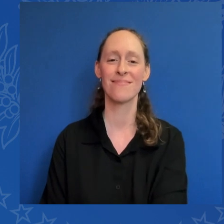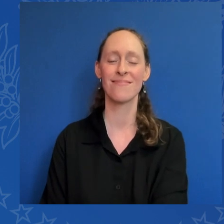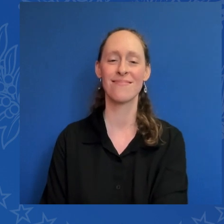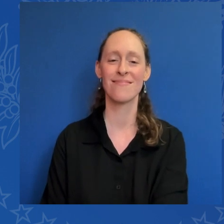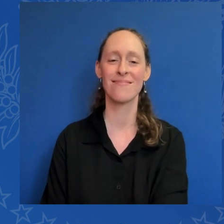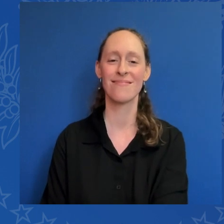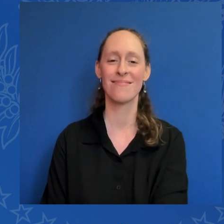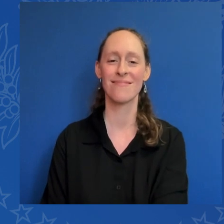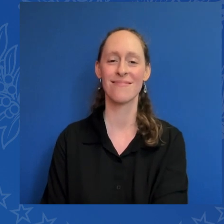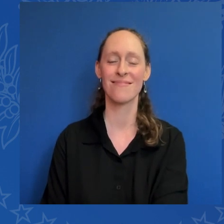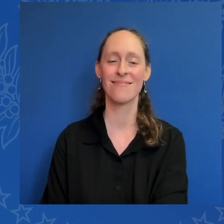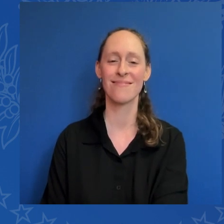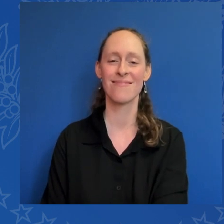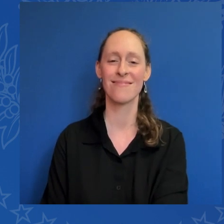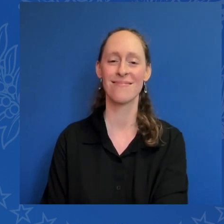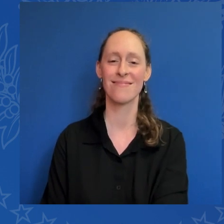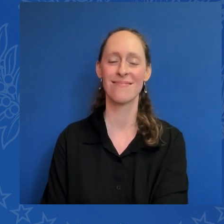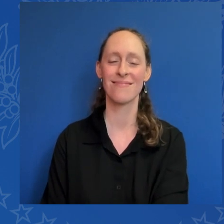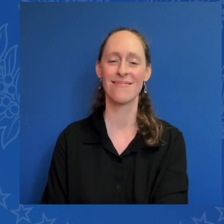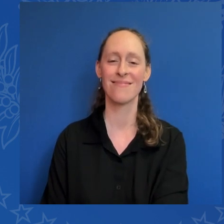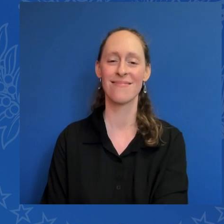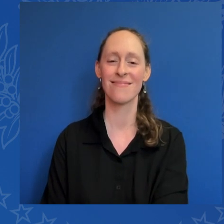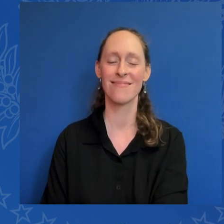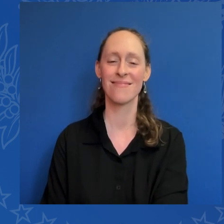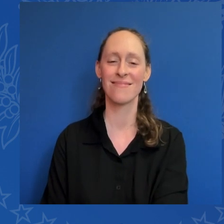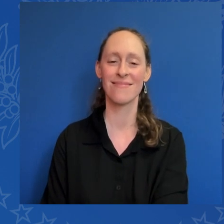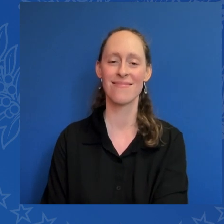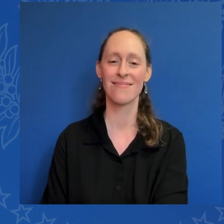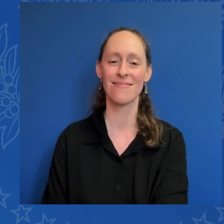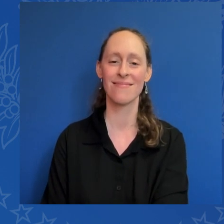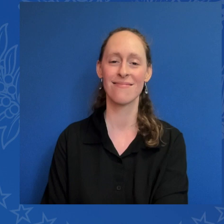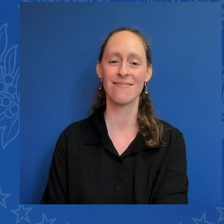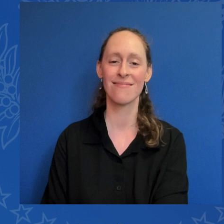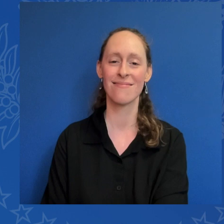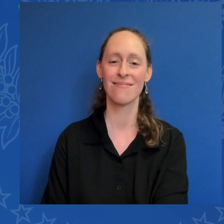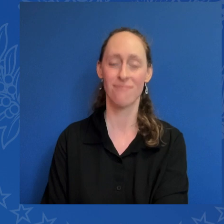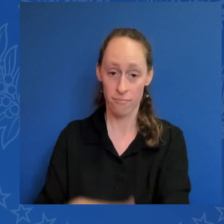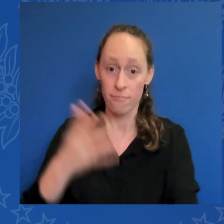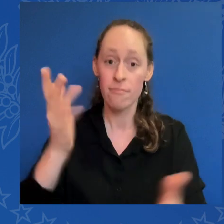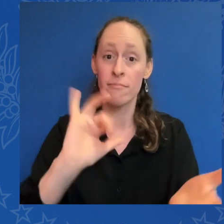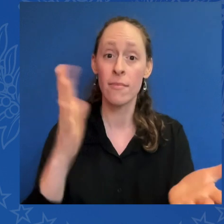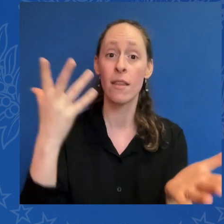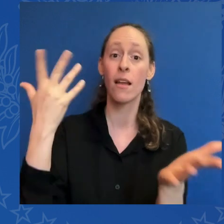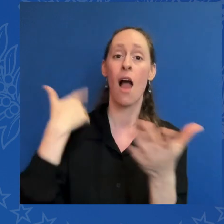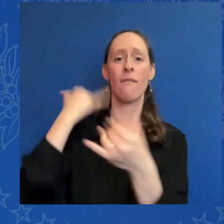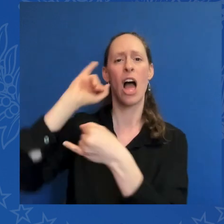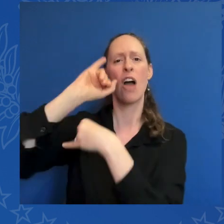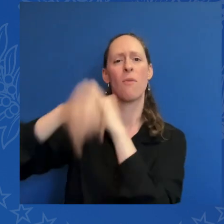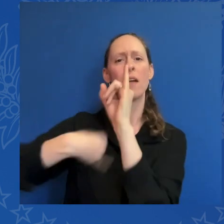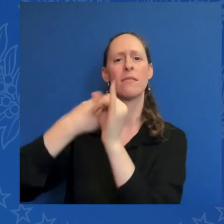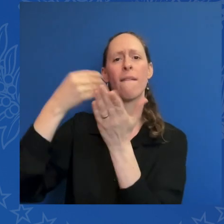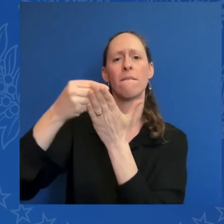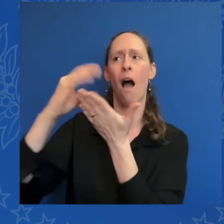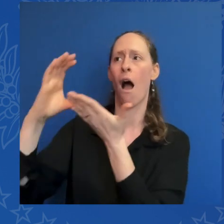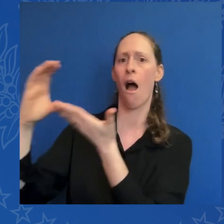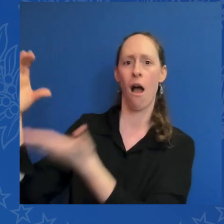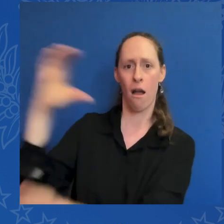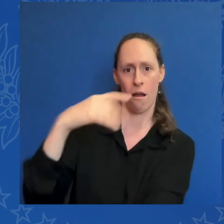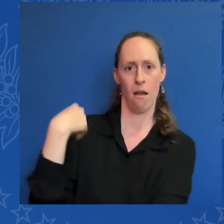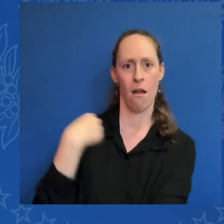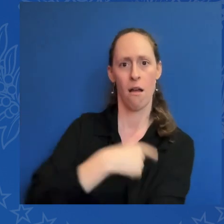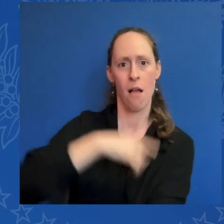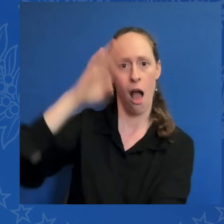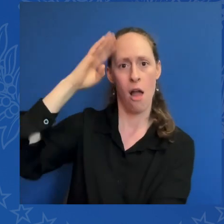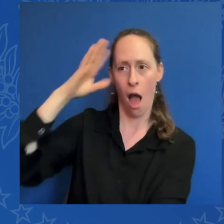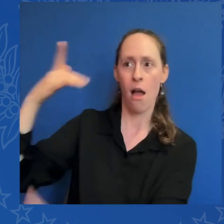Ireland. That support continues to open up horizons for us. As we build on the ambitions of the